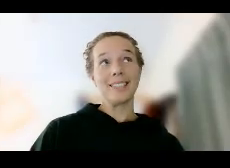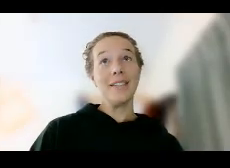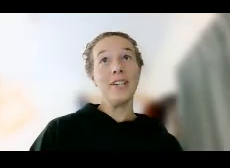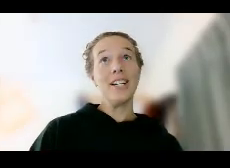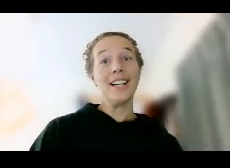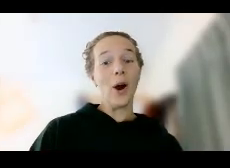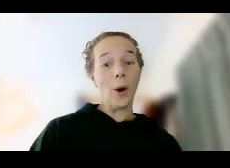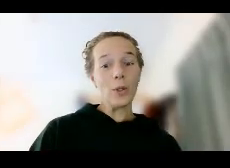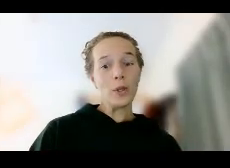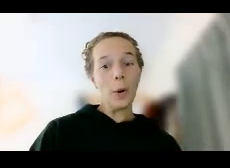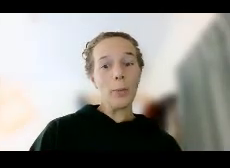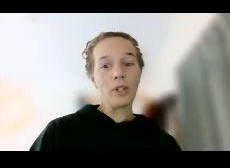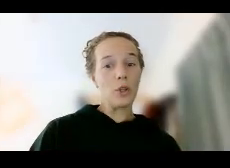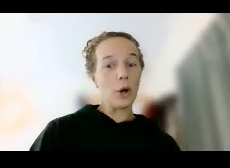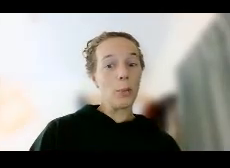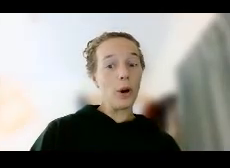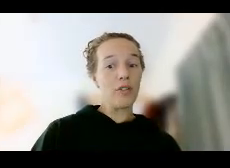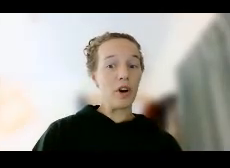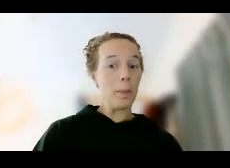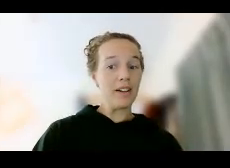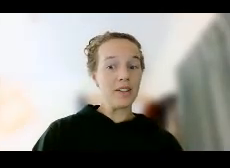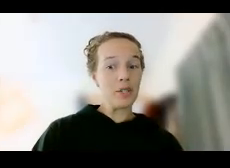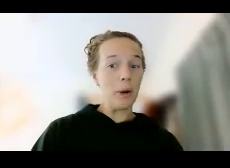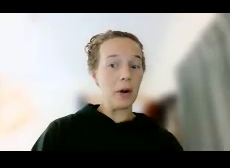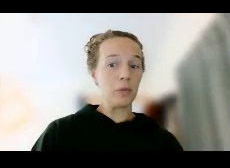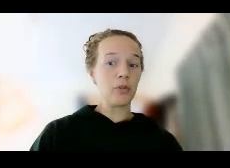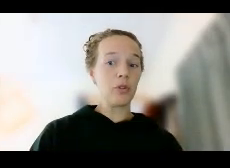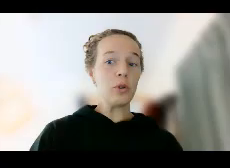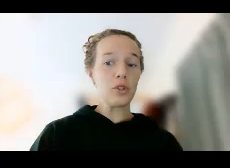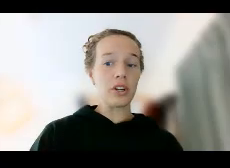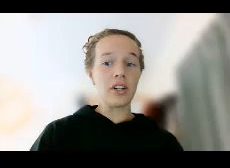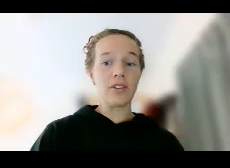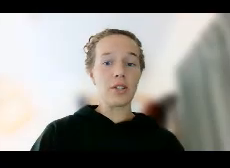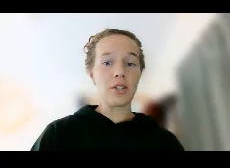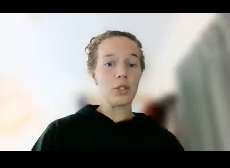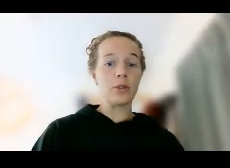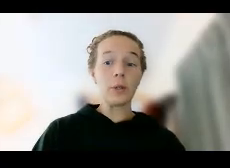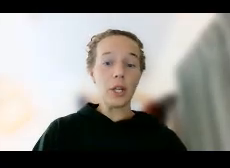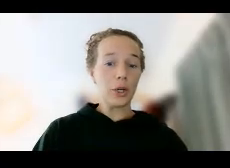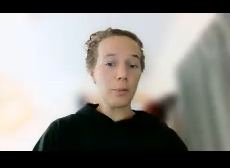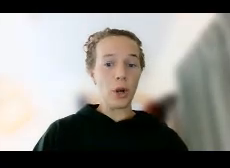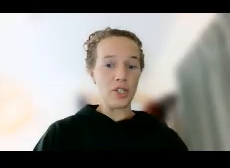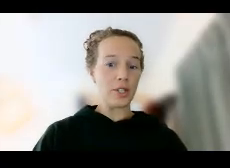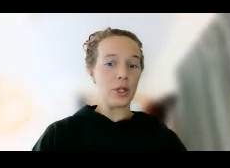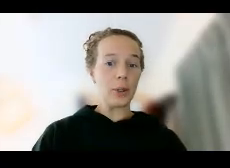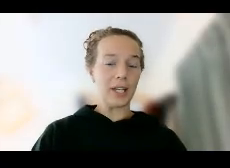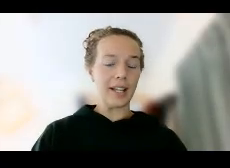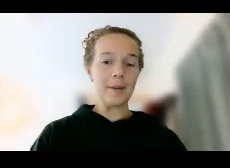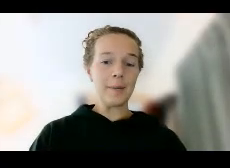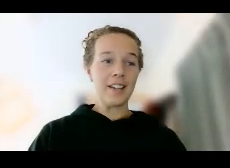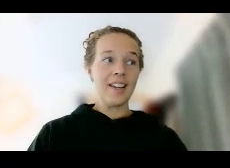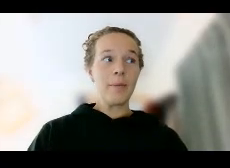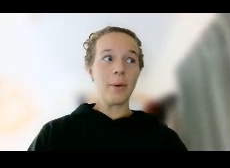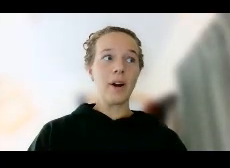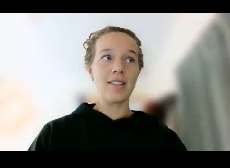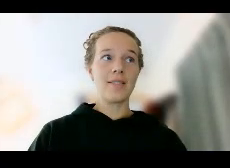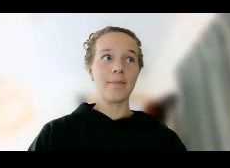Lots of great ideas. We are also hoping to talk more with our partners about what future restoration projects could look